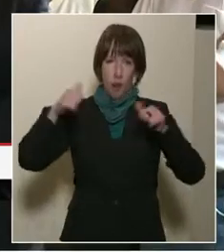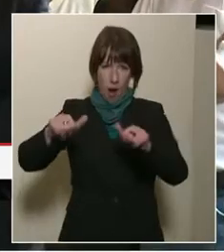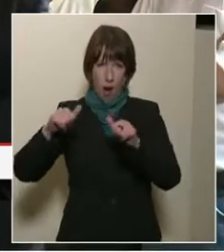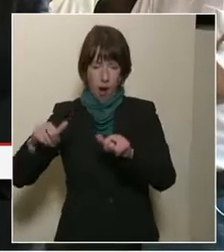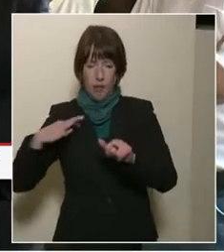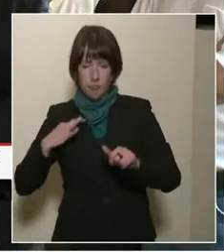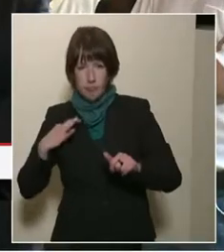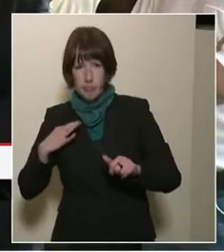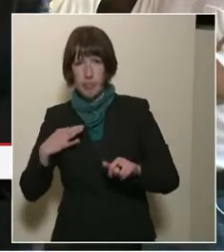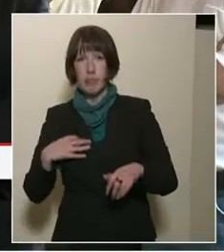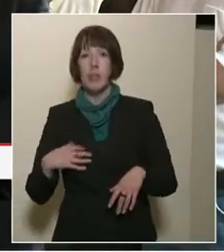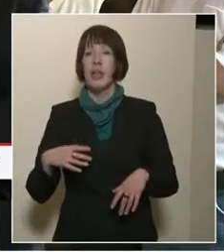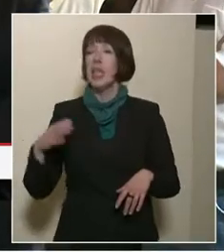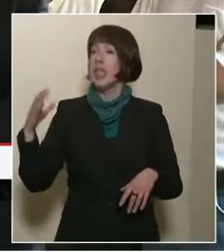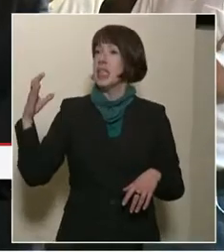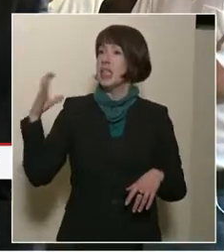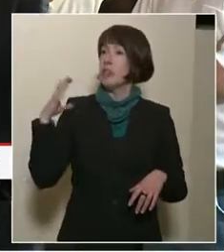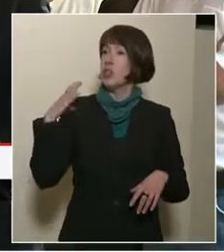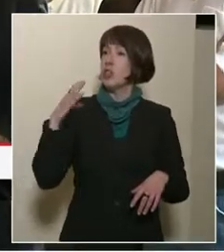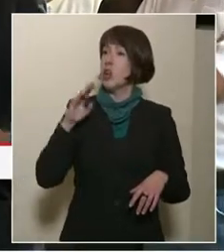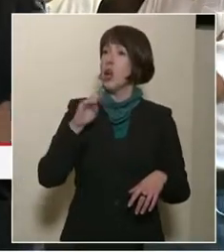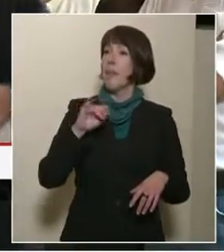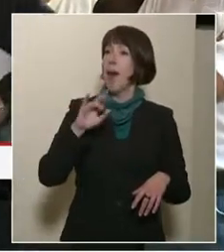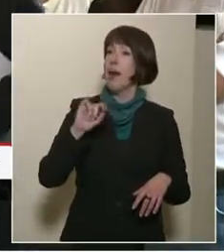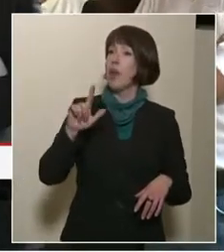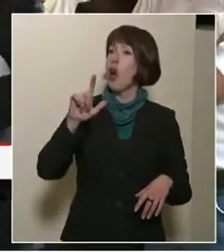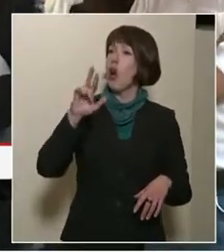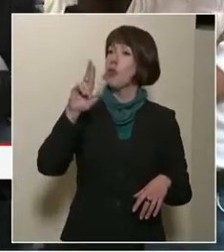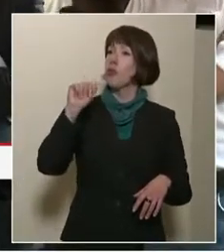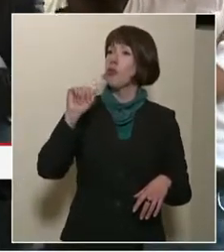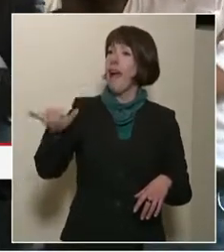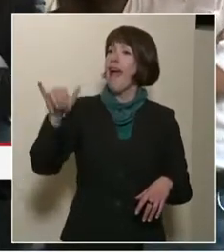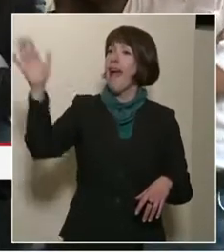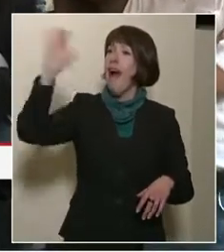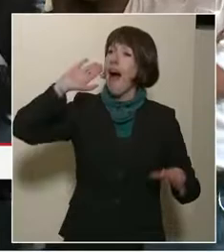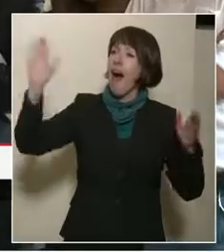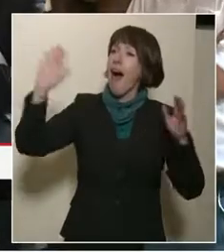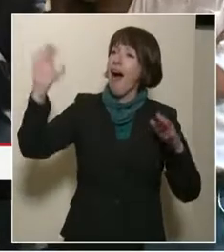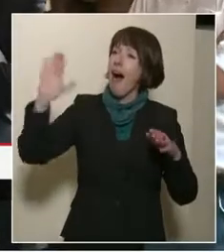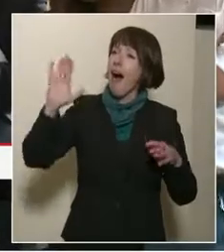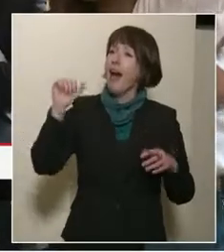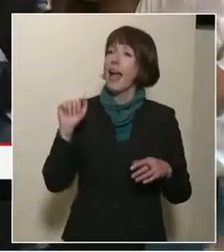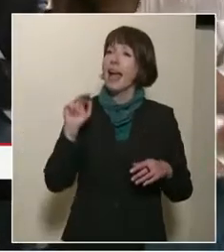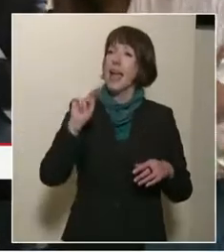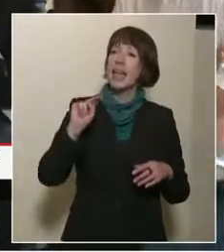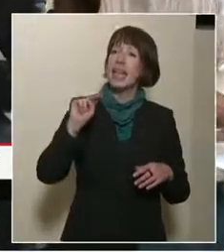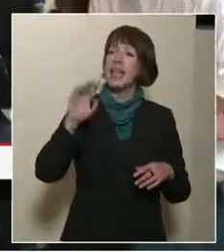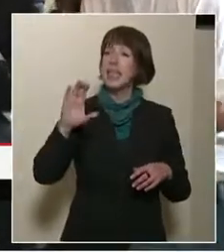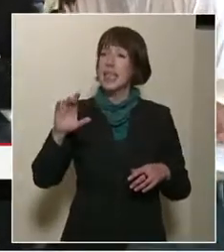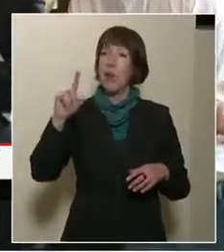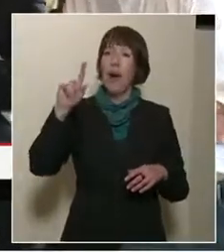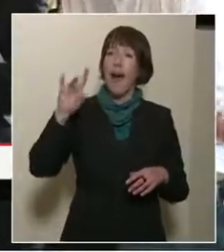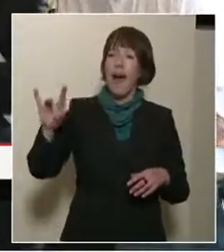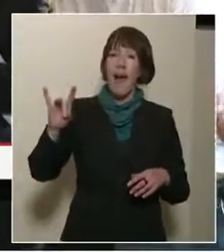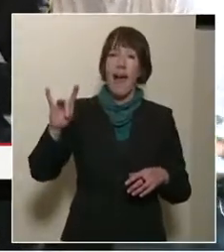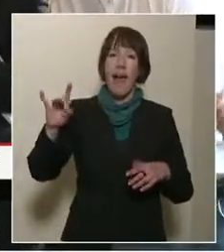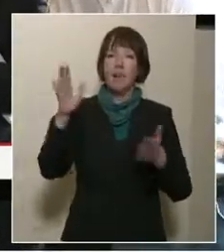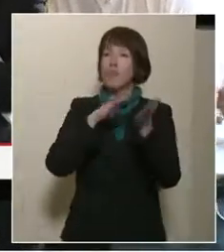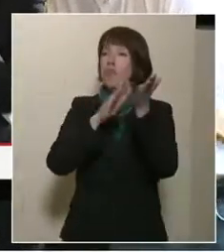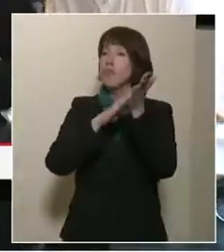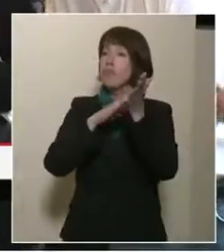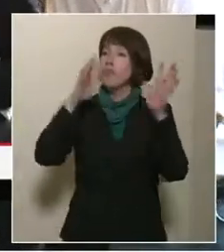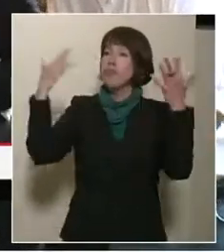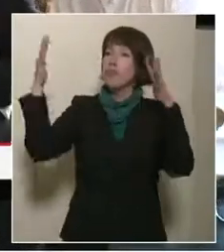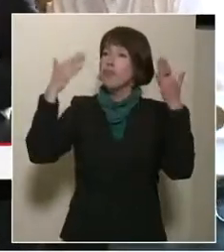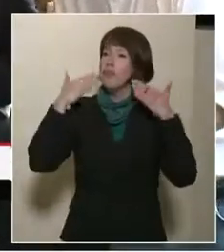Is Commissioner Michael Ray? Hi, Commissioner. This is ANC 1A Commissioner, so give him a big round of applause. Thank you